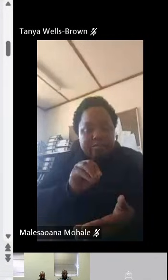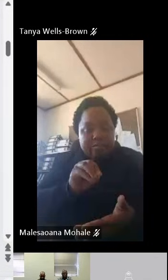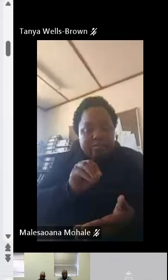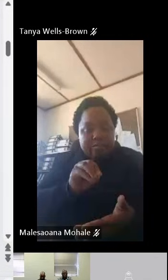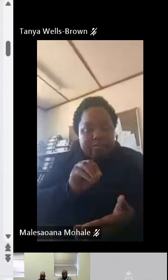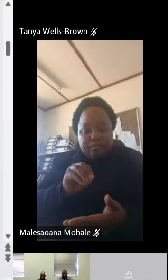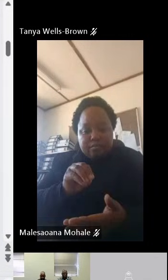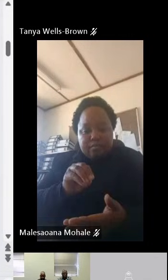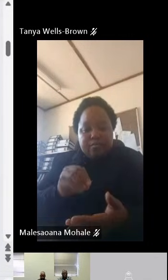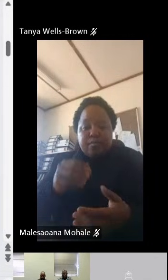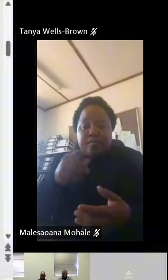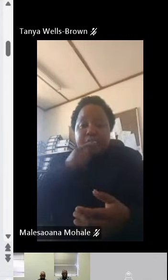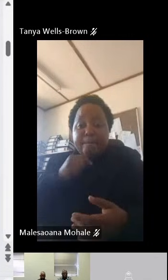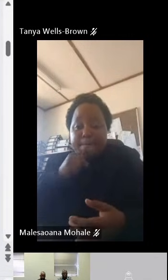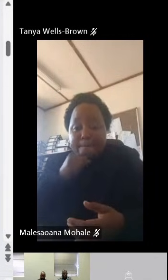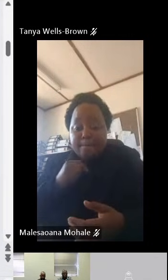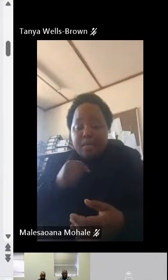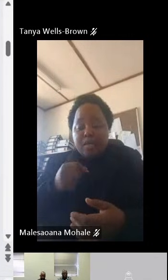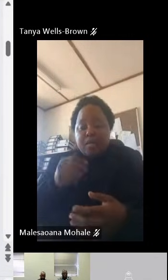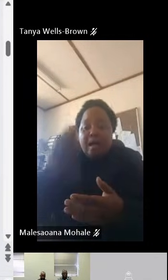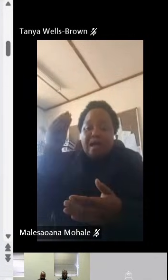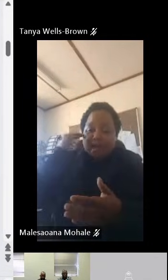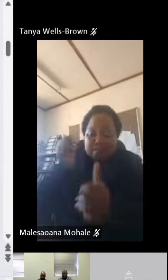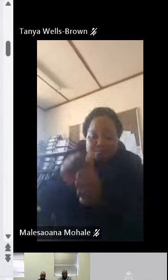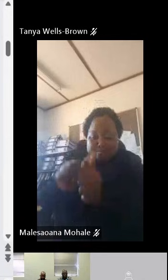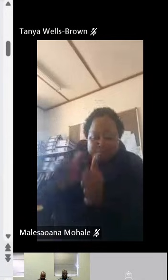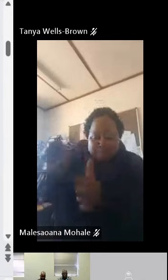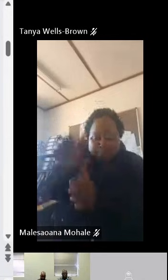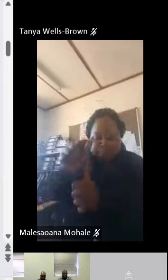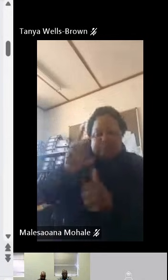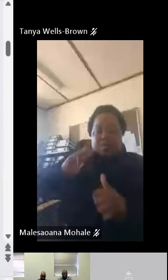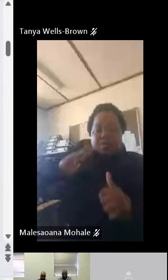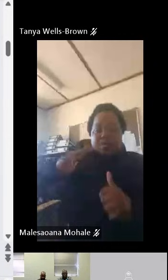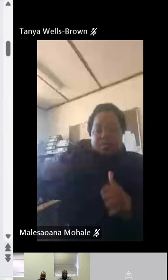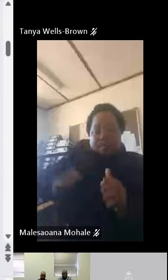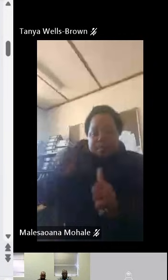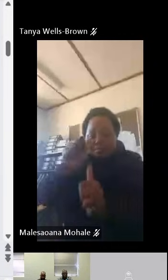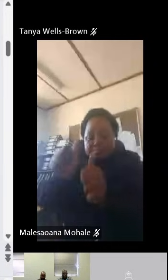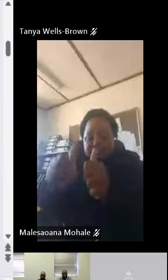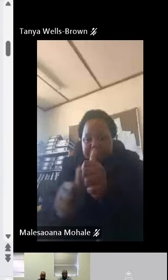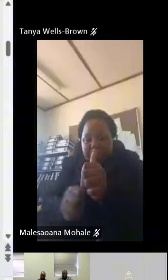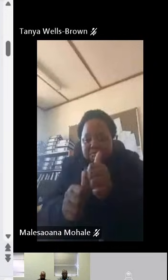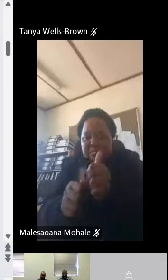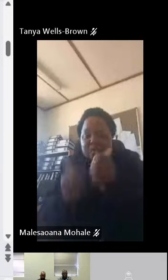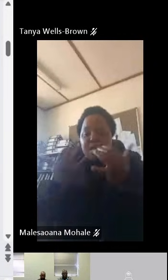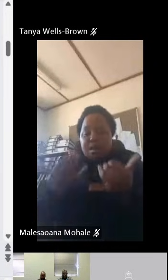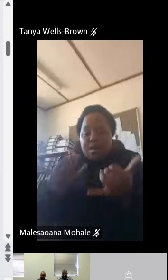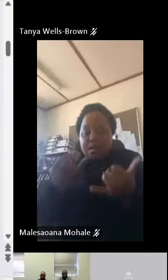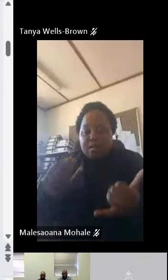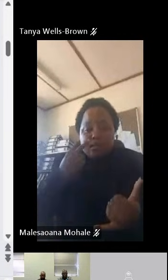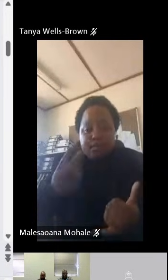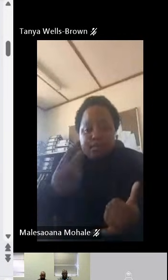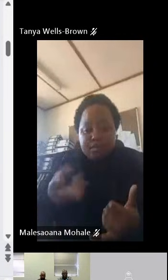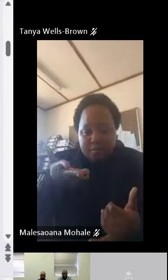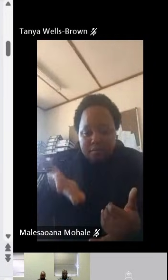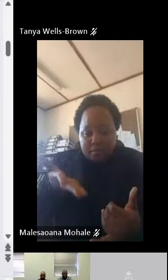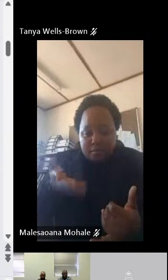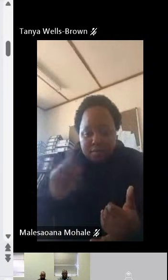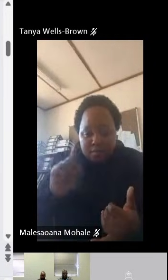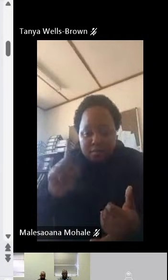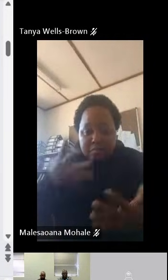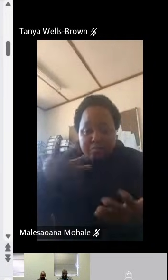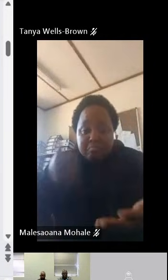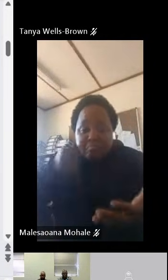men being superior and women inferior. And this one of sex, it